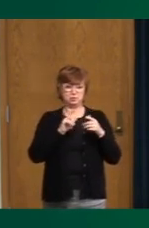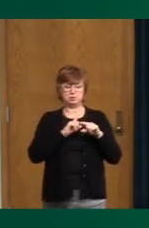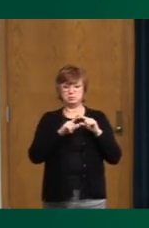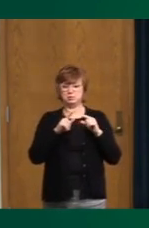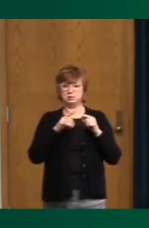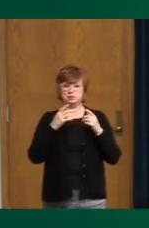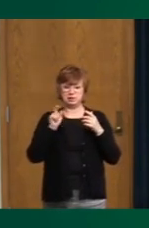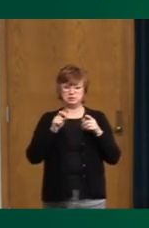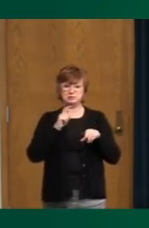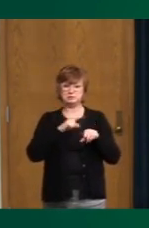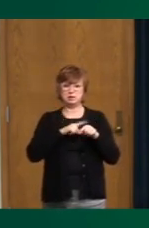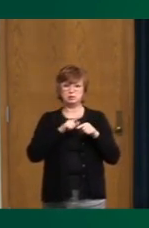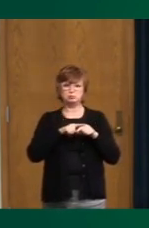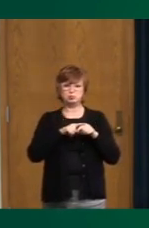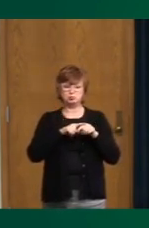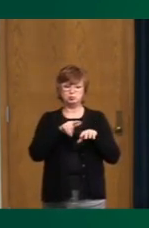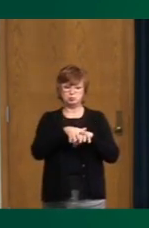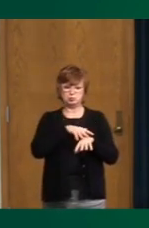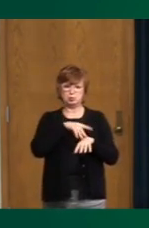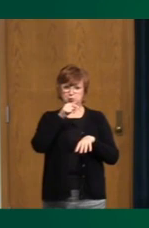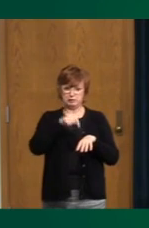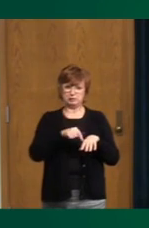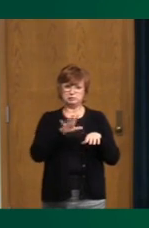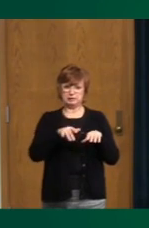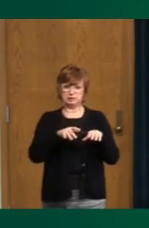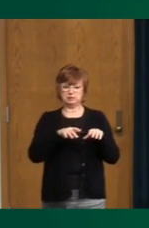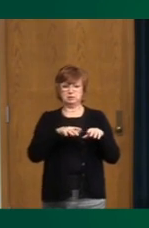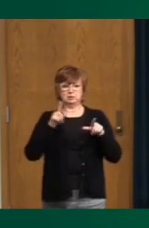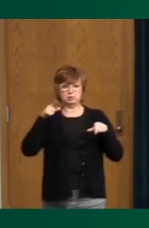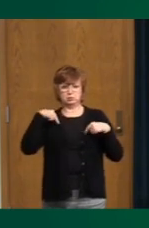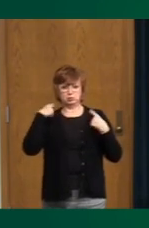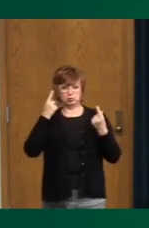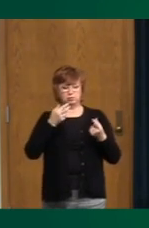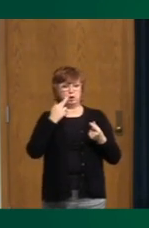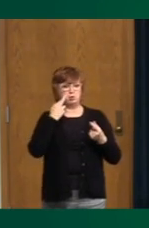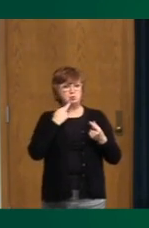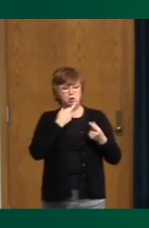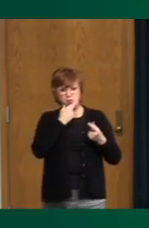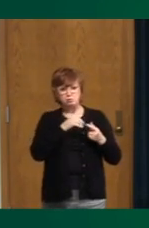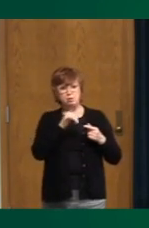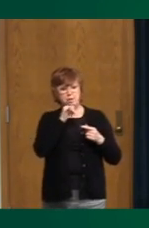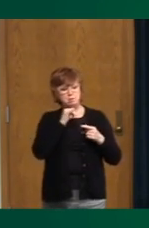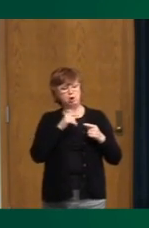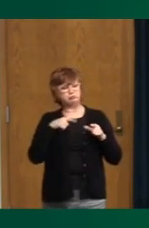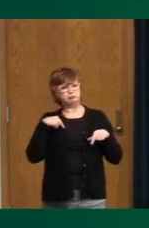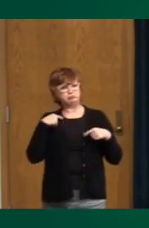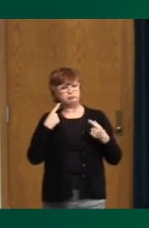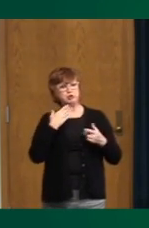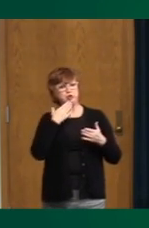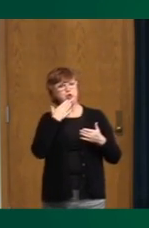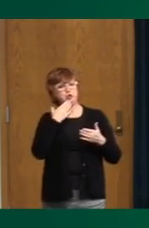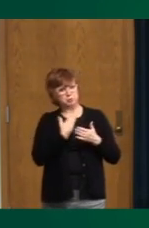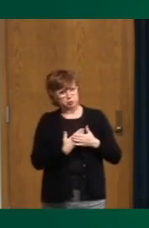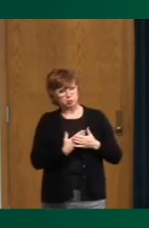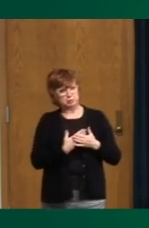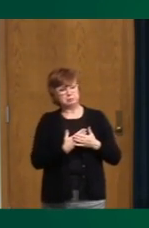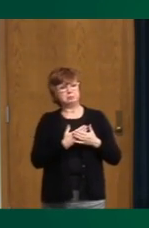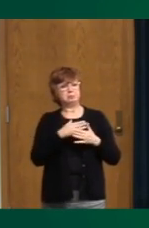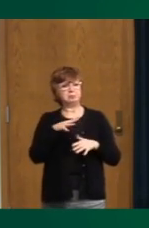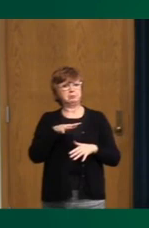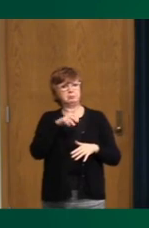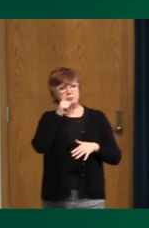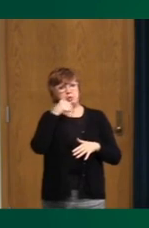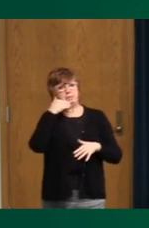Premier mentioned, the hospitality sector has done well so far, but now we need to relook at what's feasible with our higher transmission